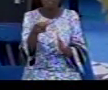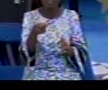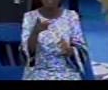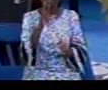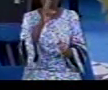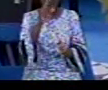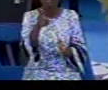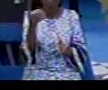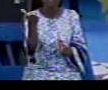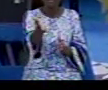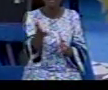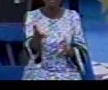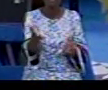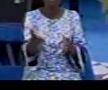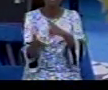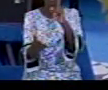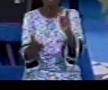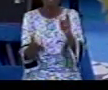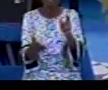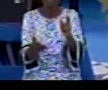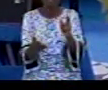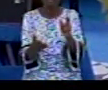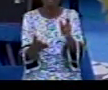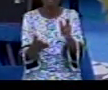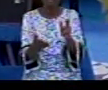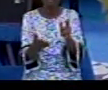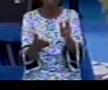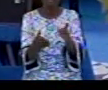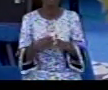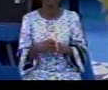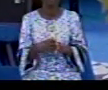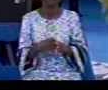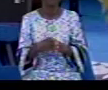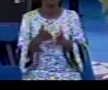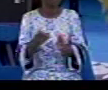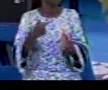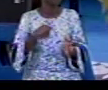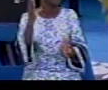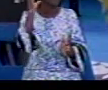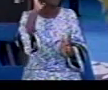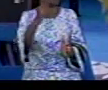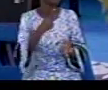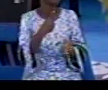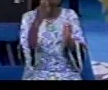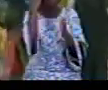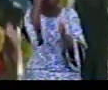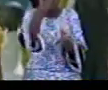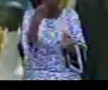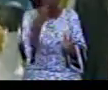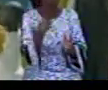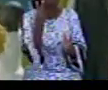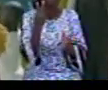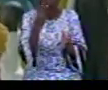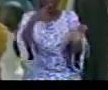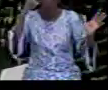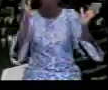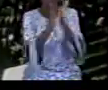Let me hear the beautiful voice of Niger State. Praise the